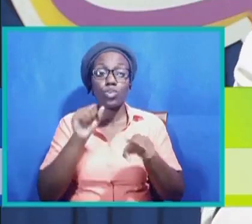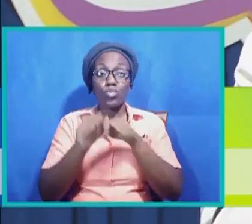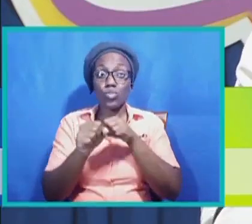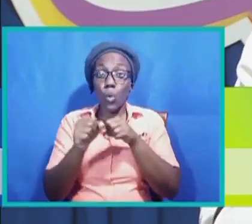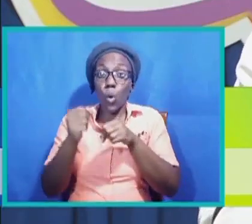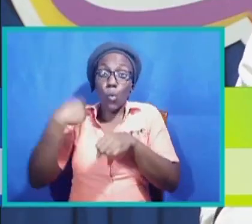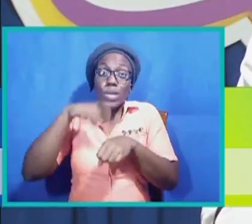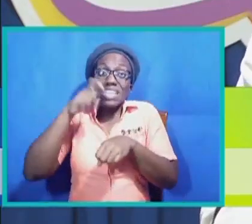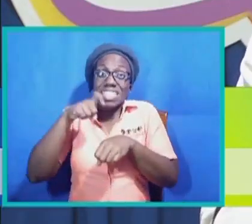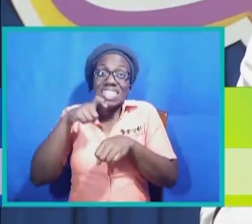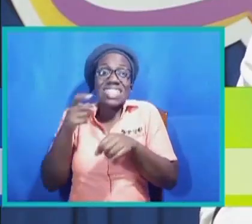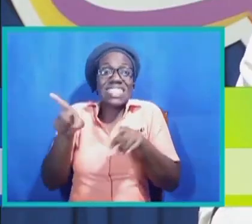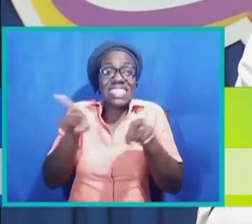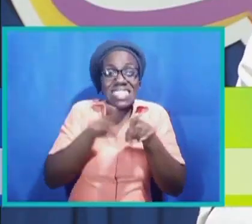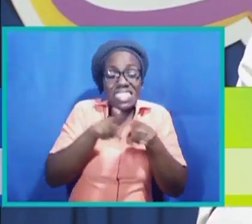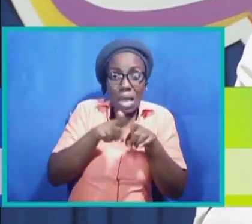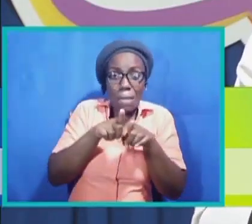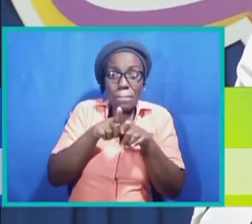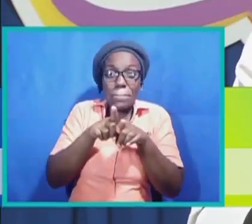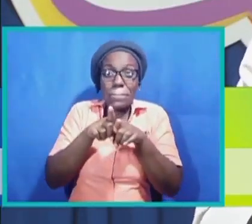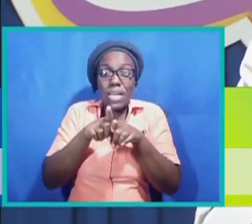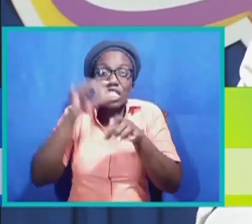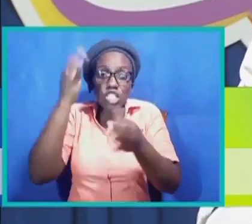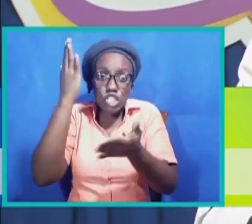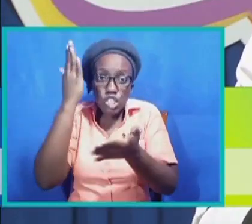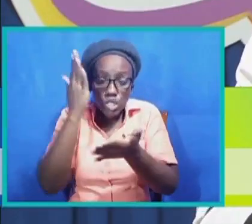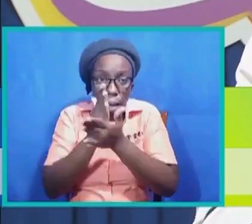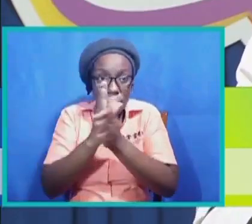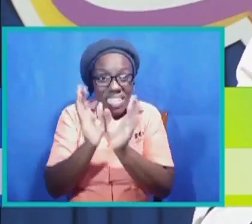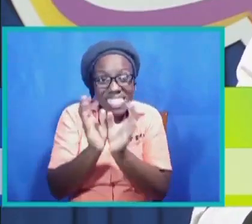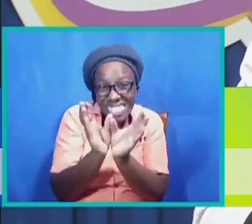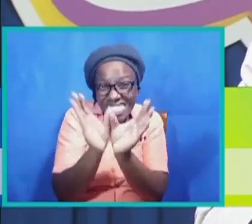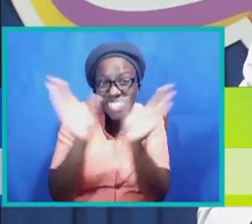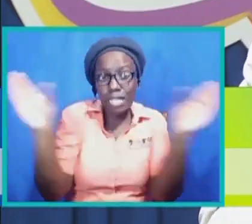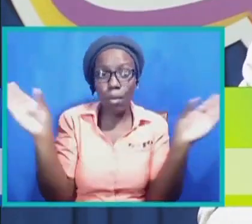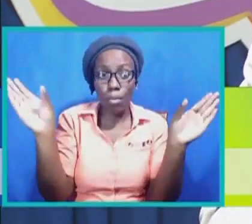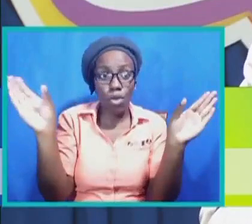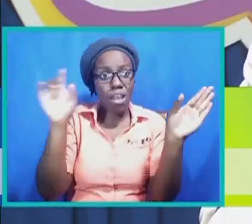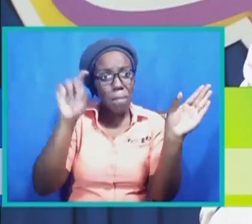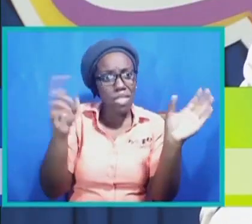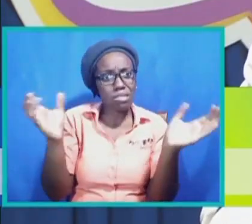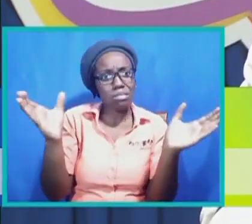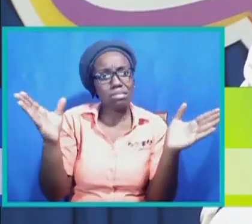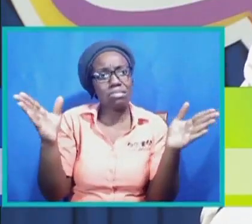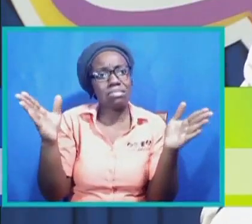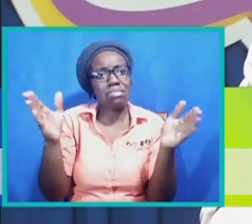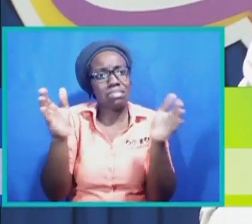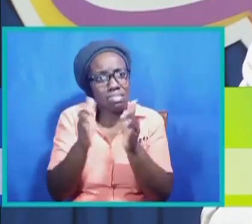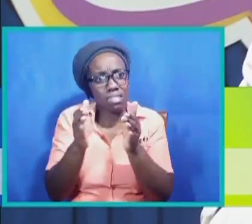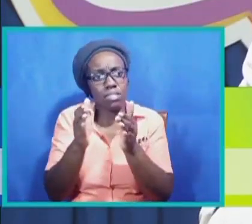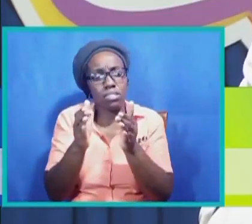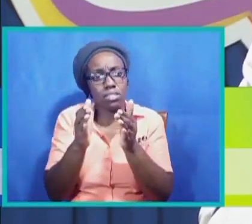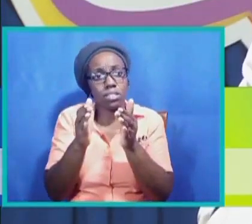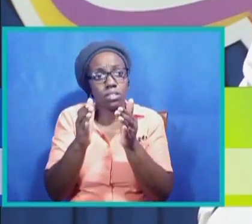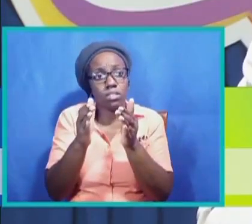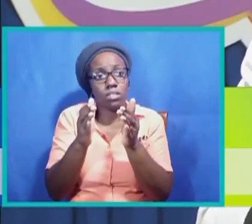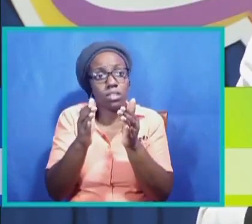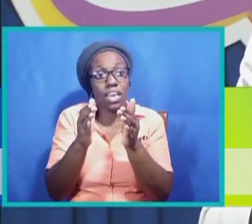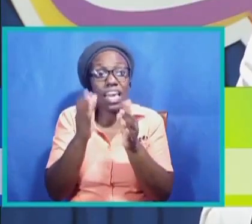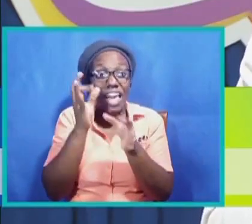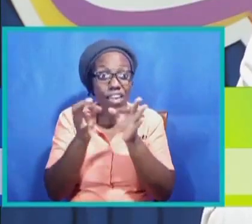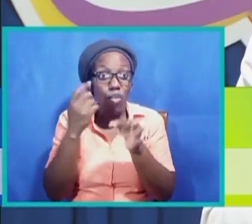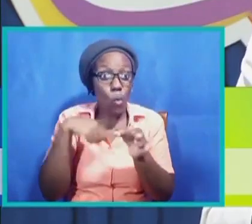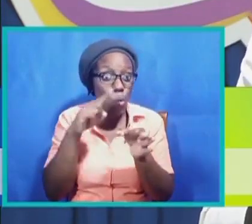academic and technical vocational, we will not enable our students to realize their potential.